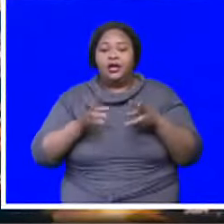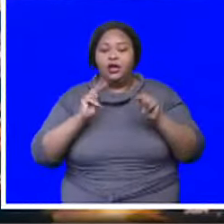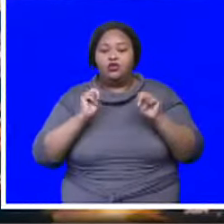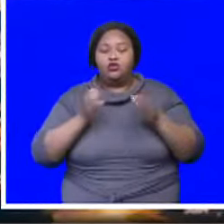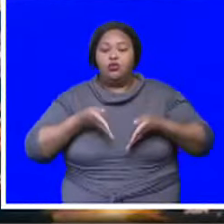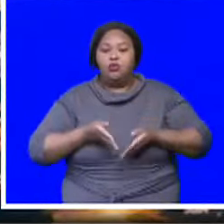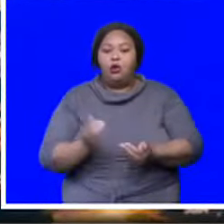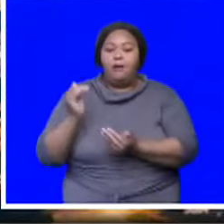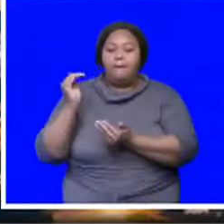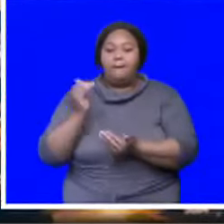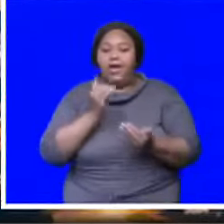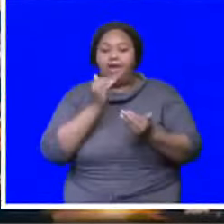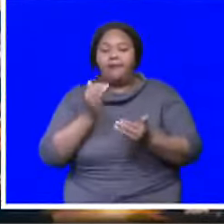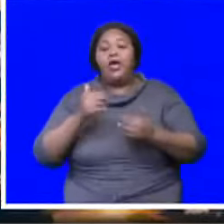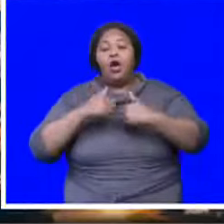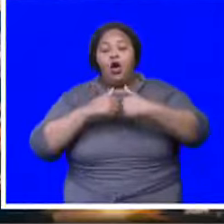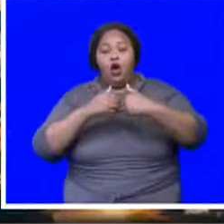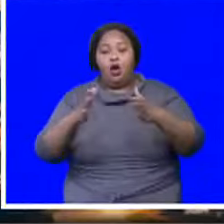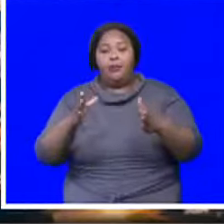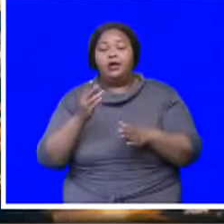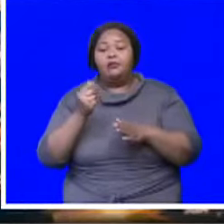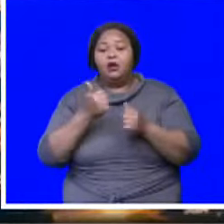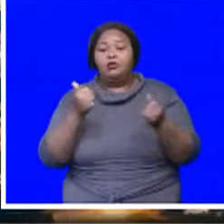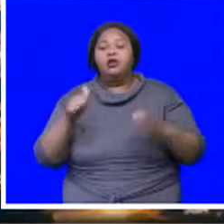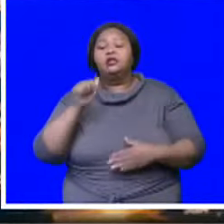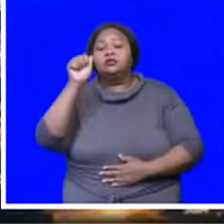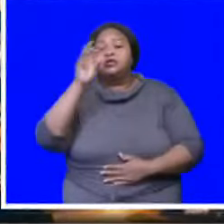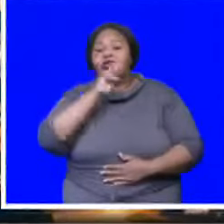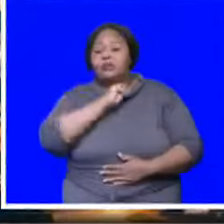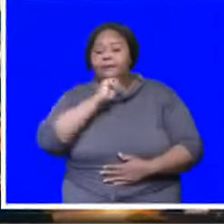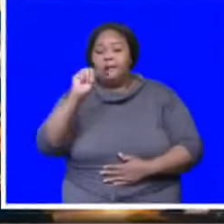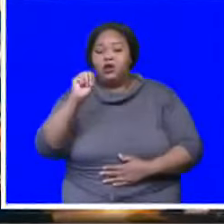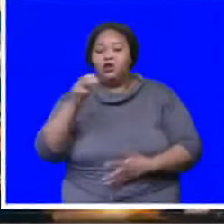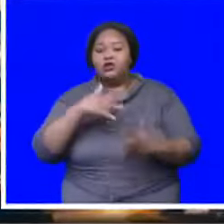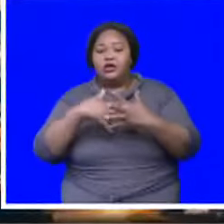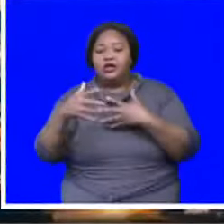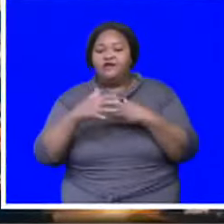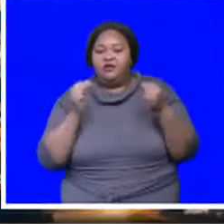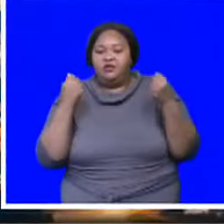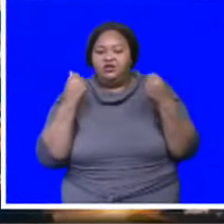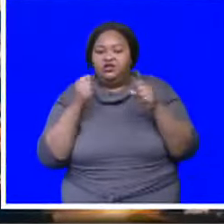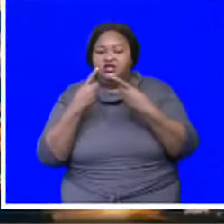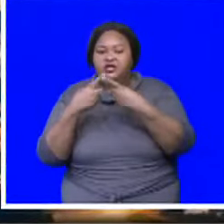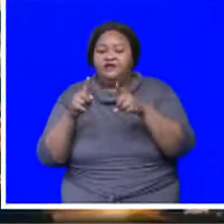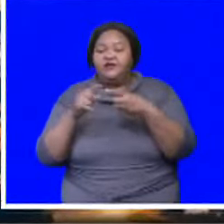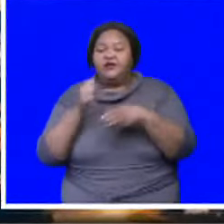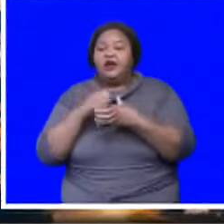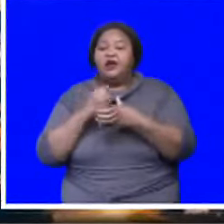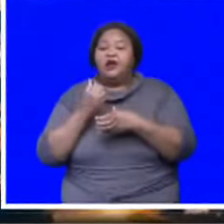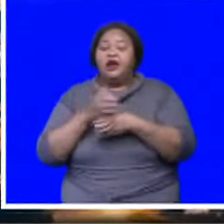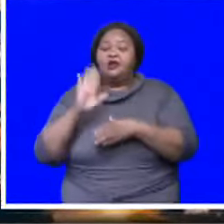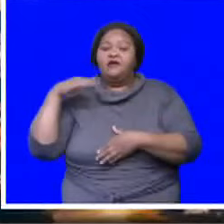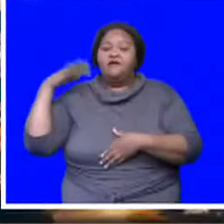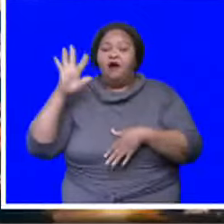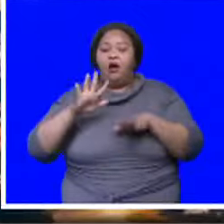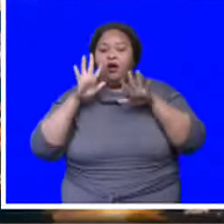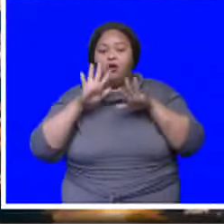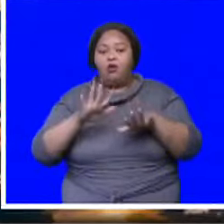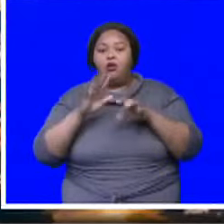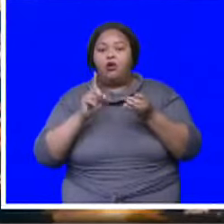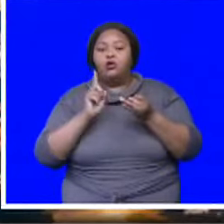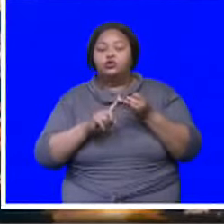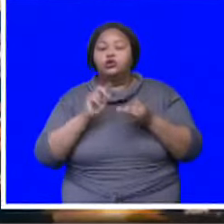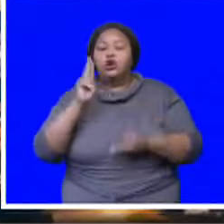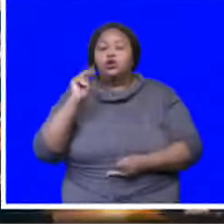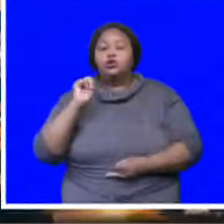is equipped with around 6 million emalangeni worth of equipment donated by the United Kingdom and UNICEF. The